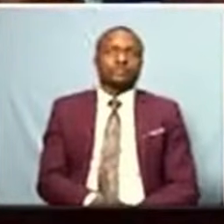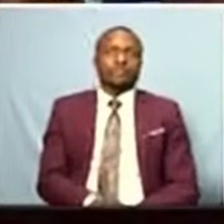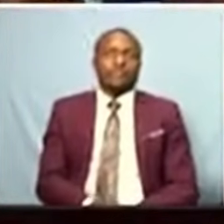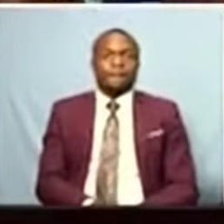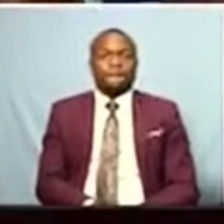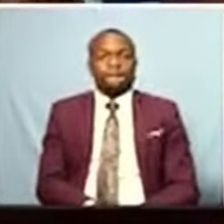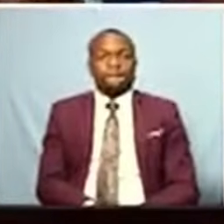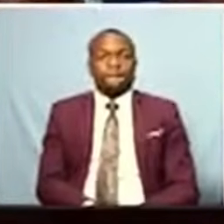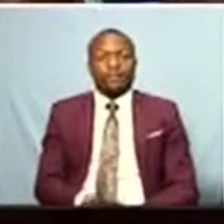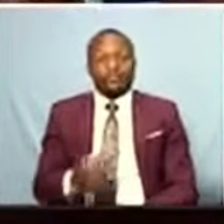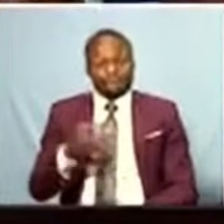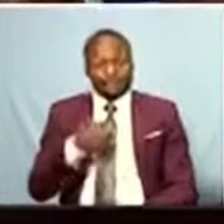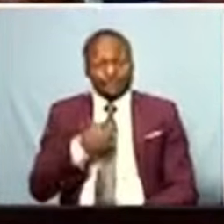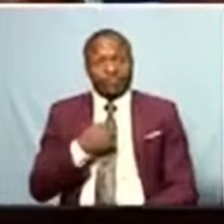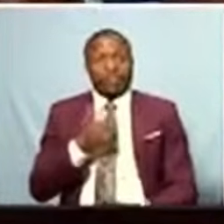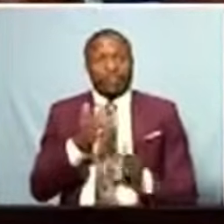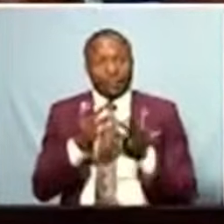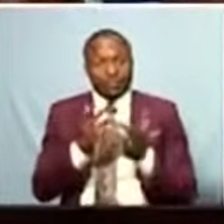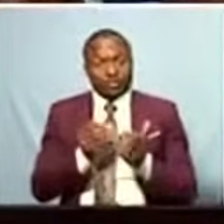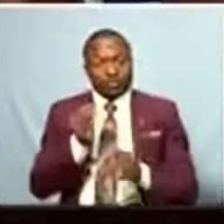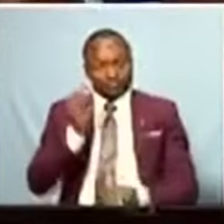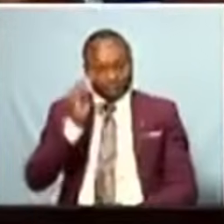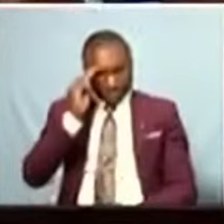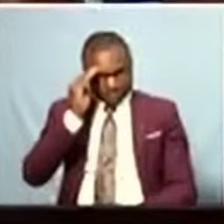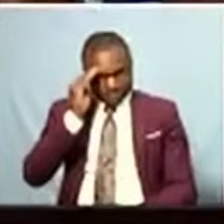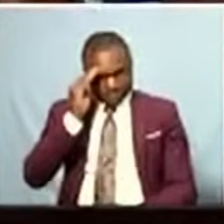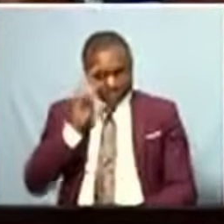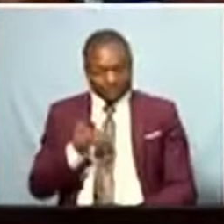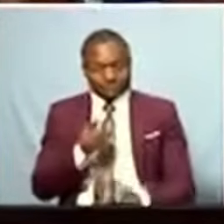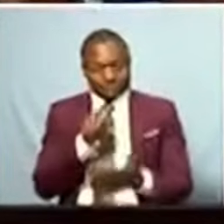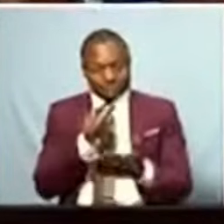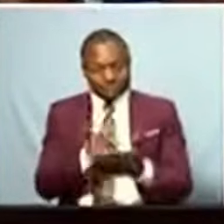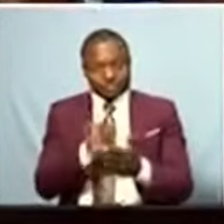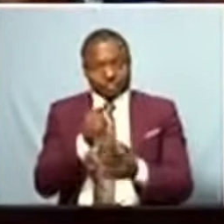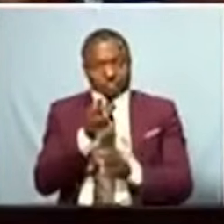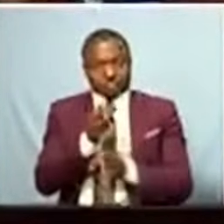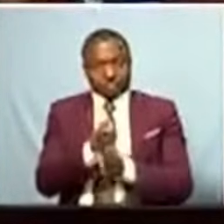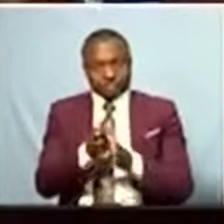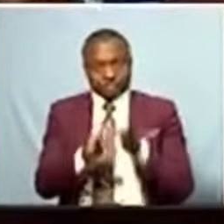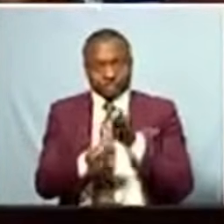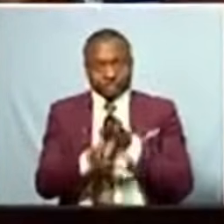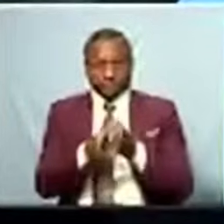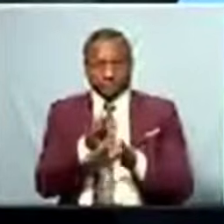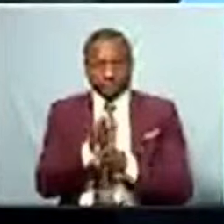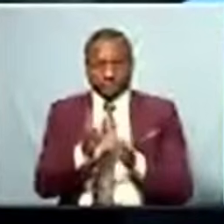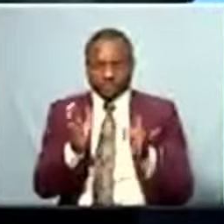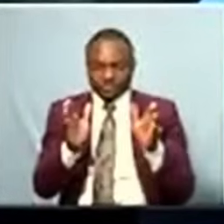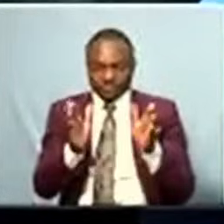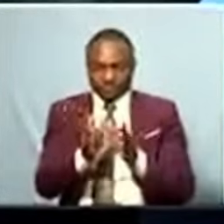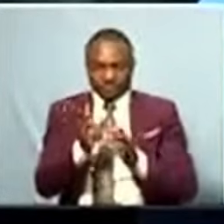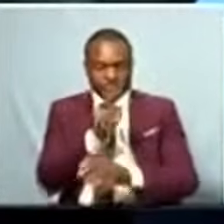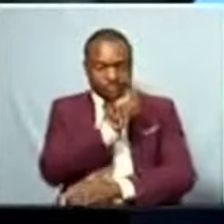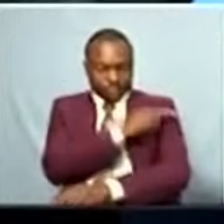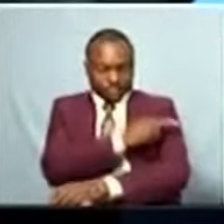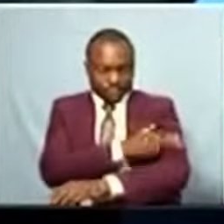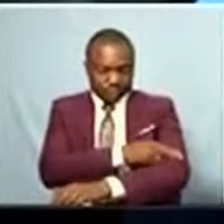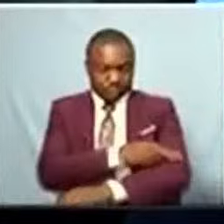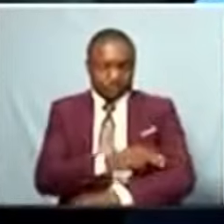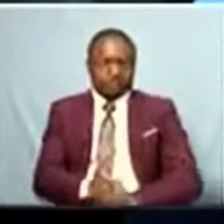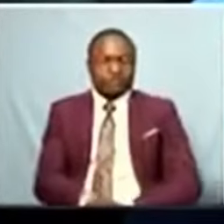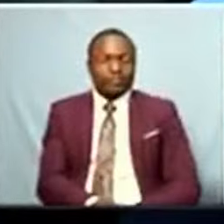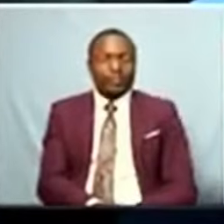Chair, I want to understand this construction of mini hospitals.